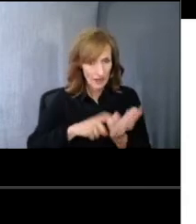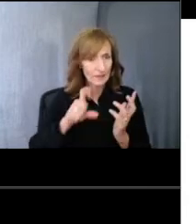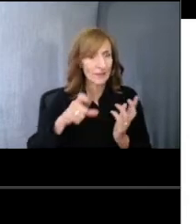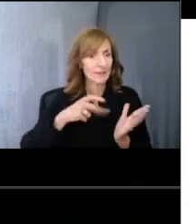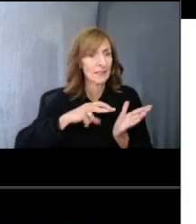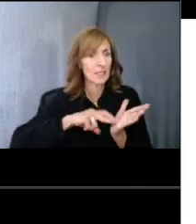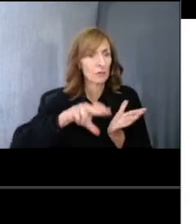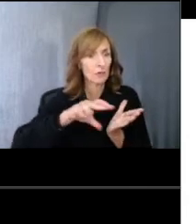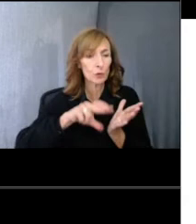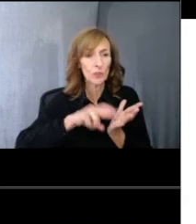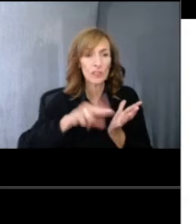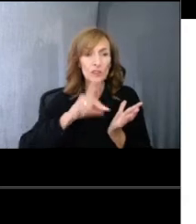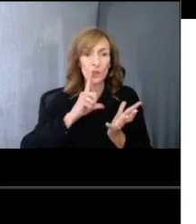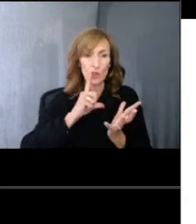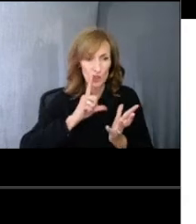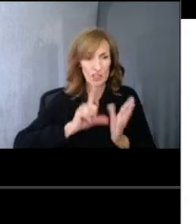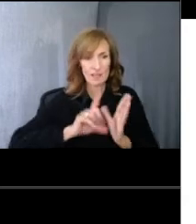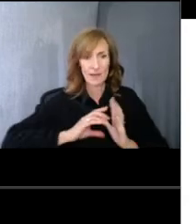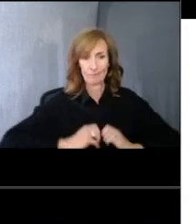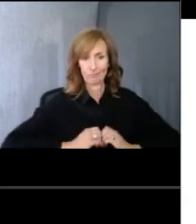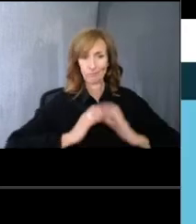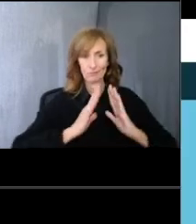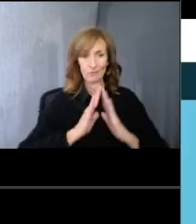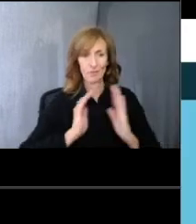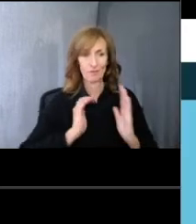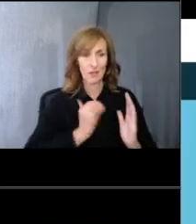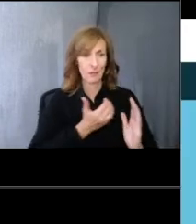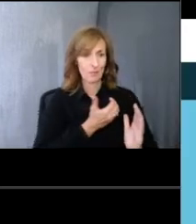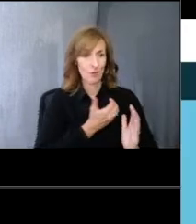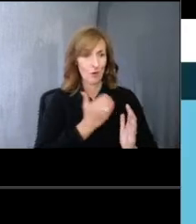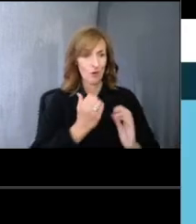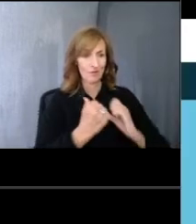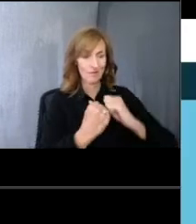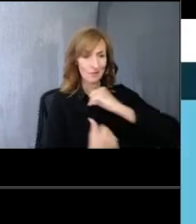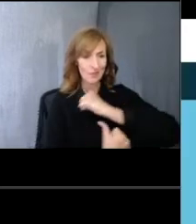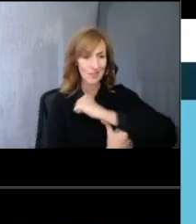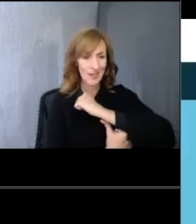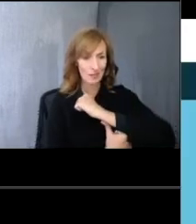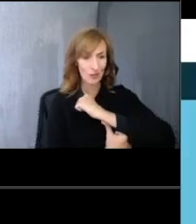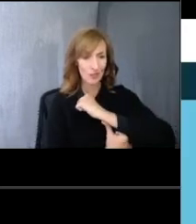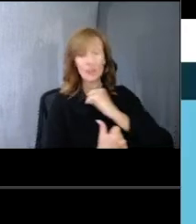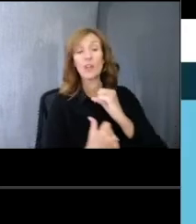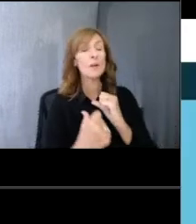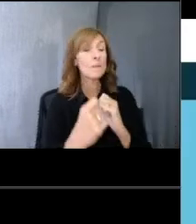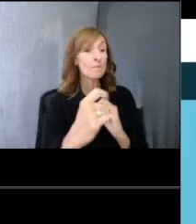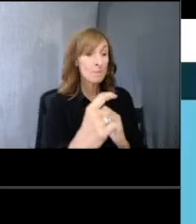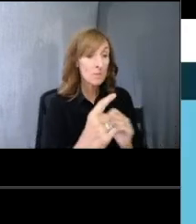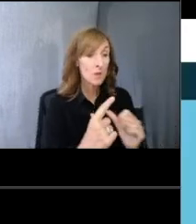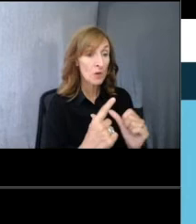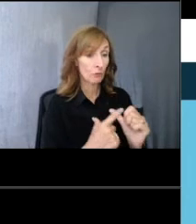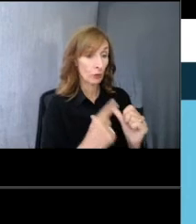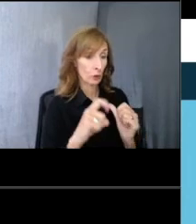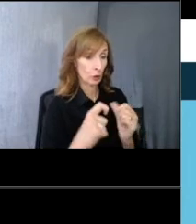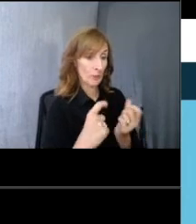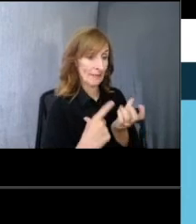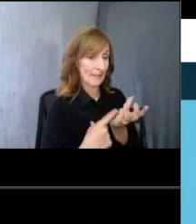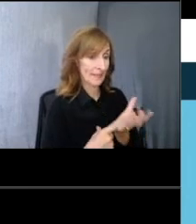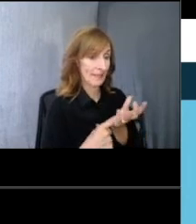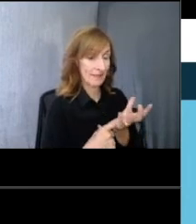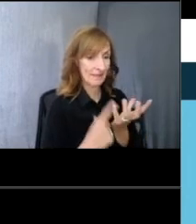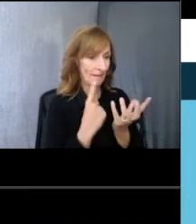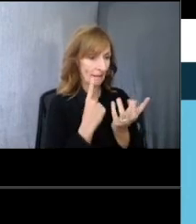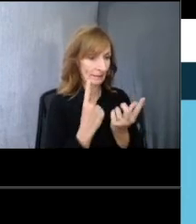in a moment, but first I'll review some of our housekeeping items. You should see buttons on the right side of your screen for